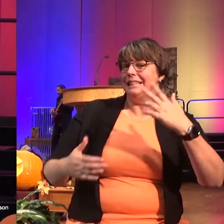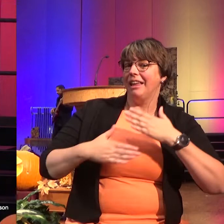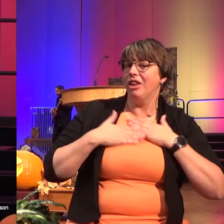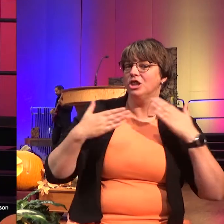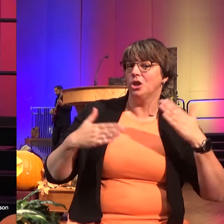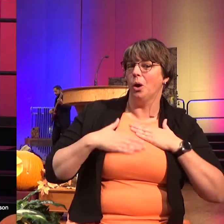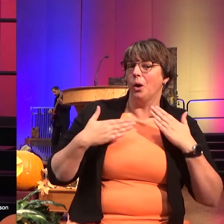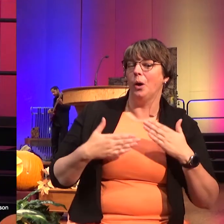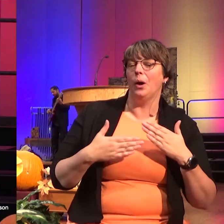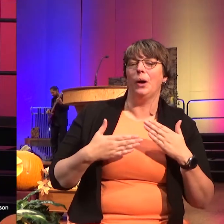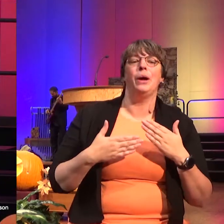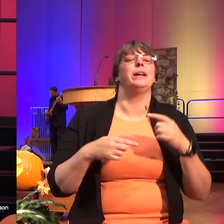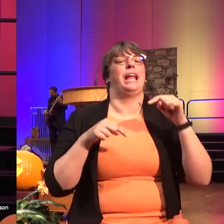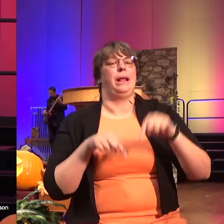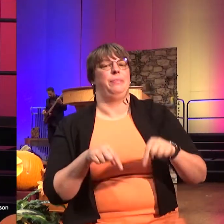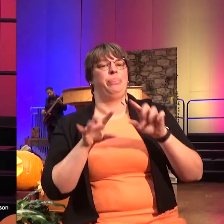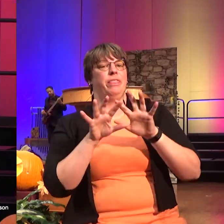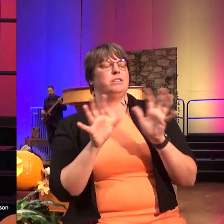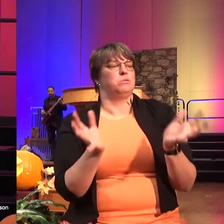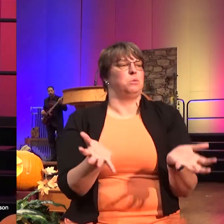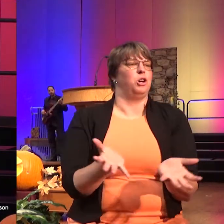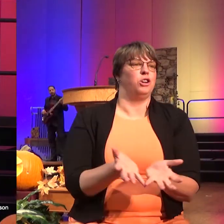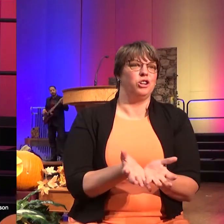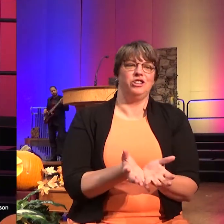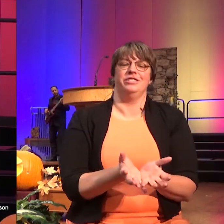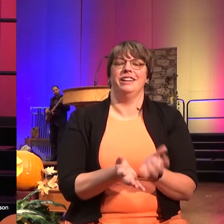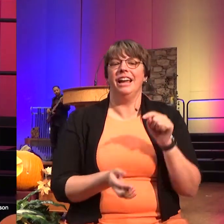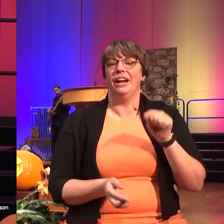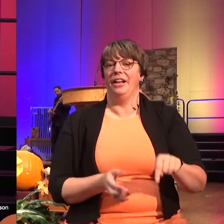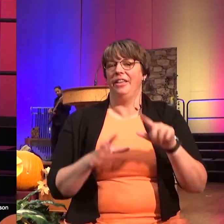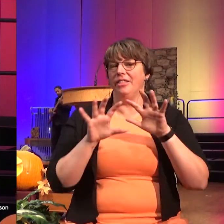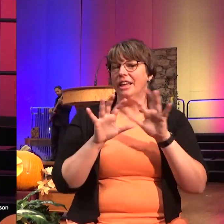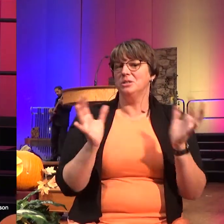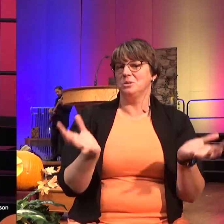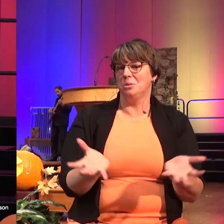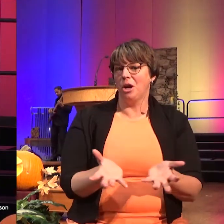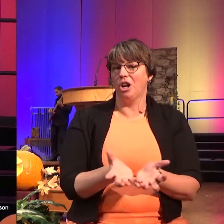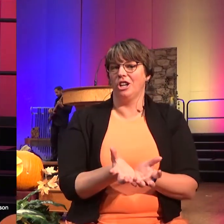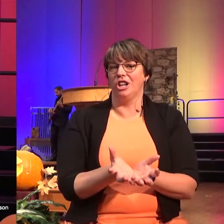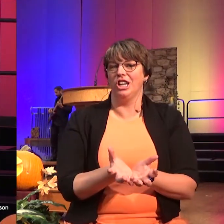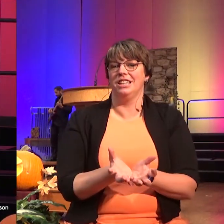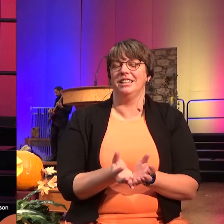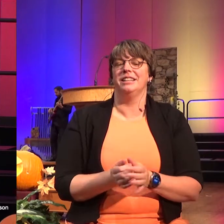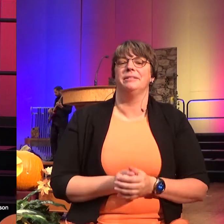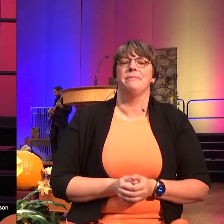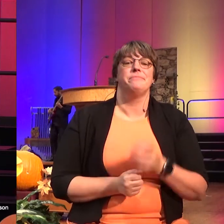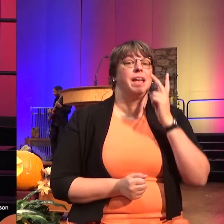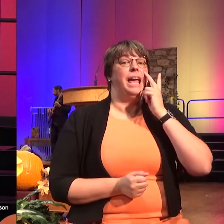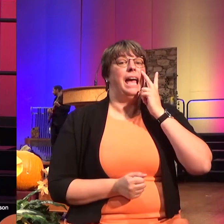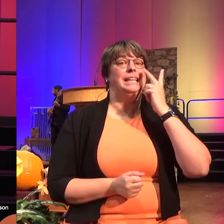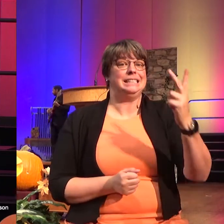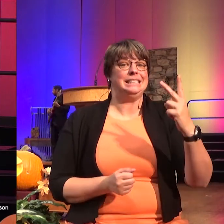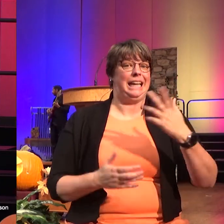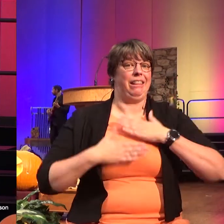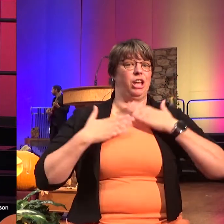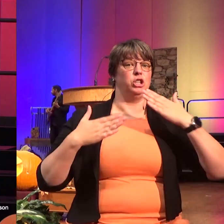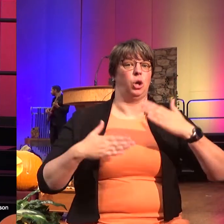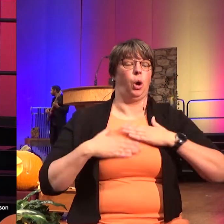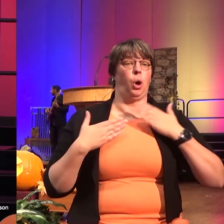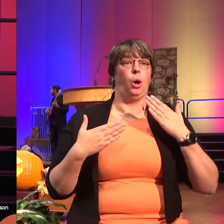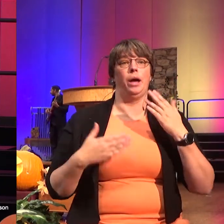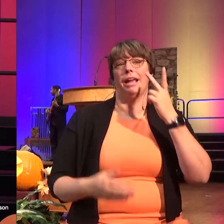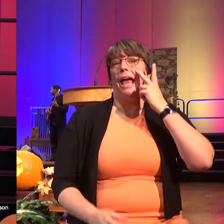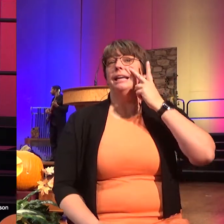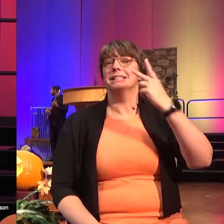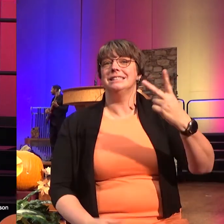the joy. In this world. In this world, I see the joy. I see the joy. I see